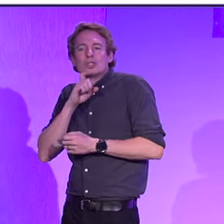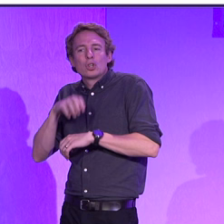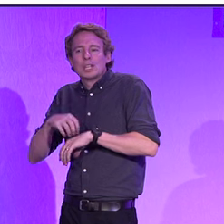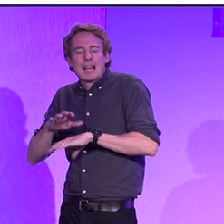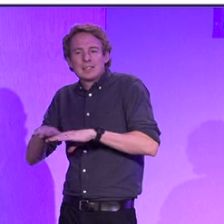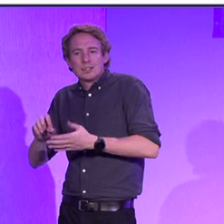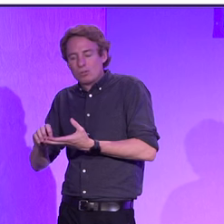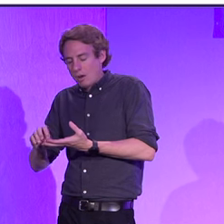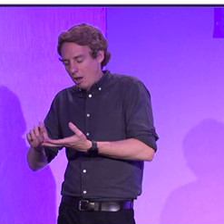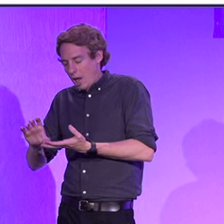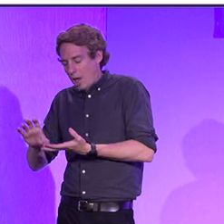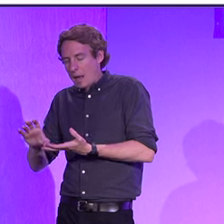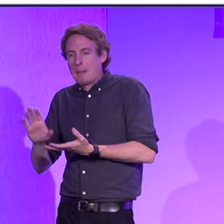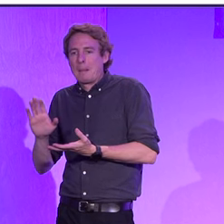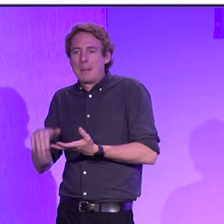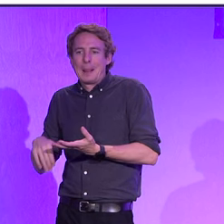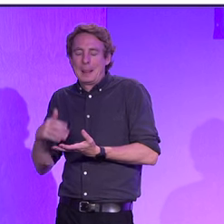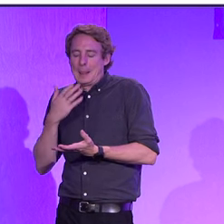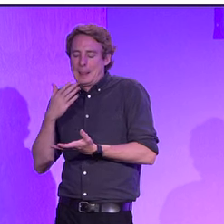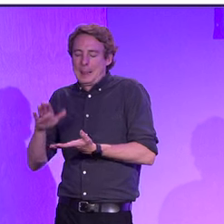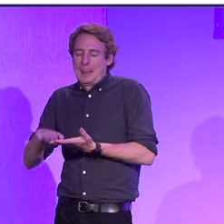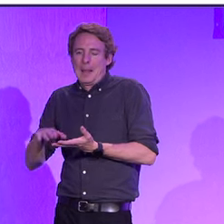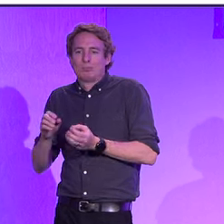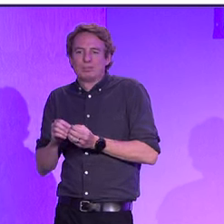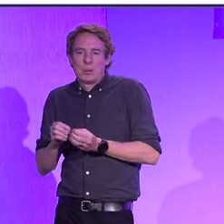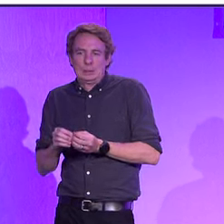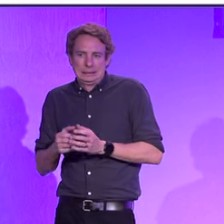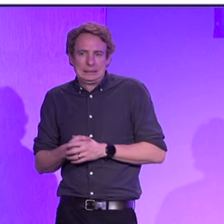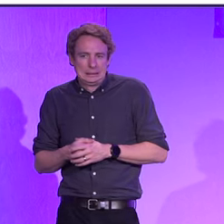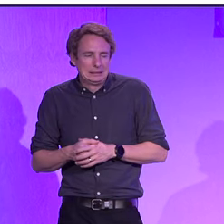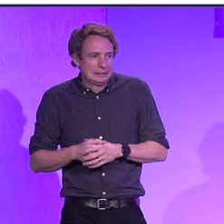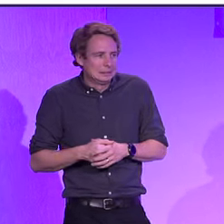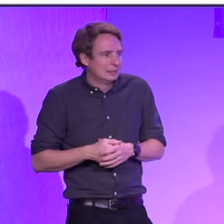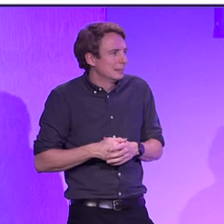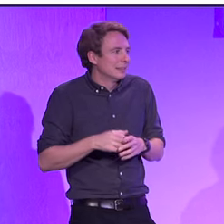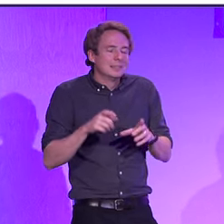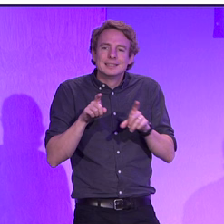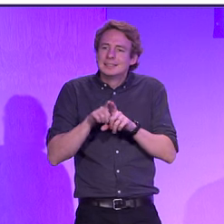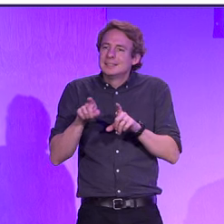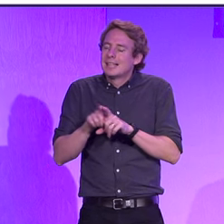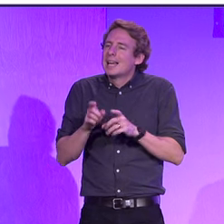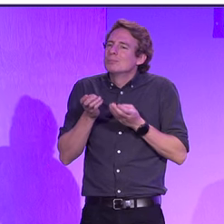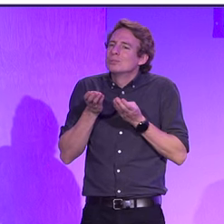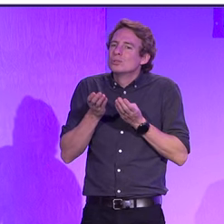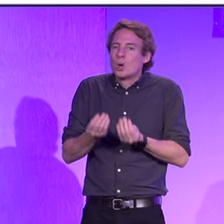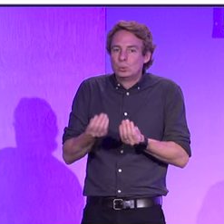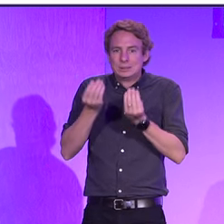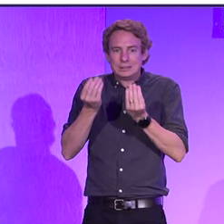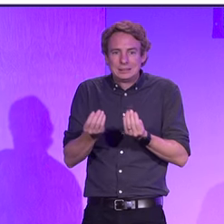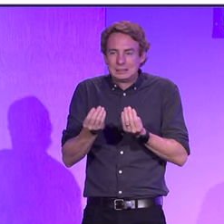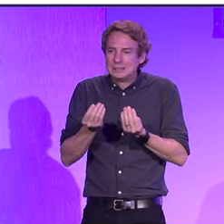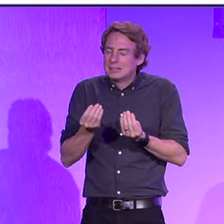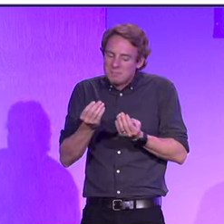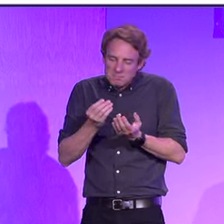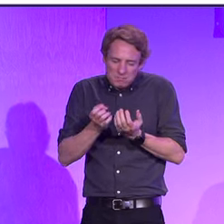That's awesome. Like, you have a brownie. I prefer that over the cake, honestly. A burnt piece of toast can be just, you scrape it until it's